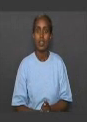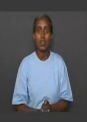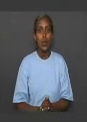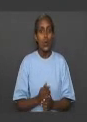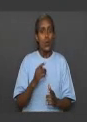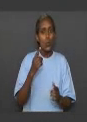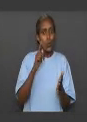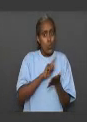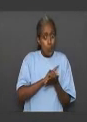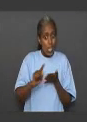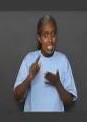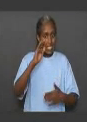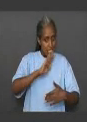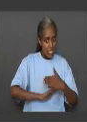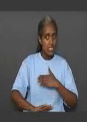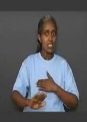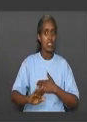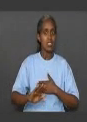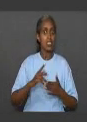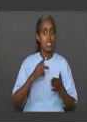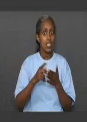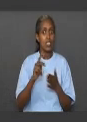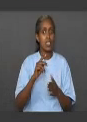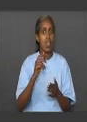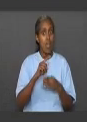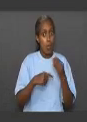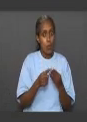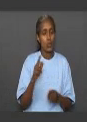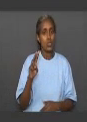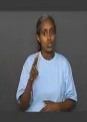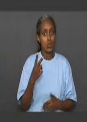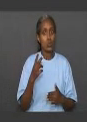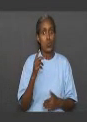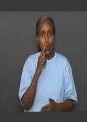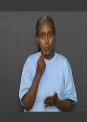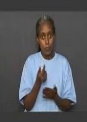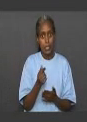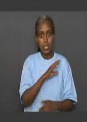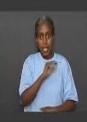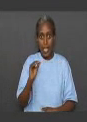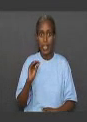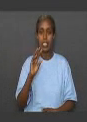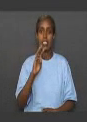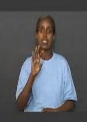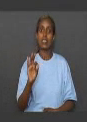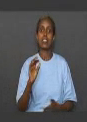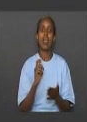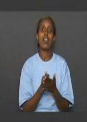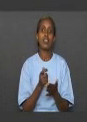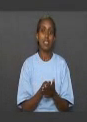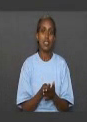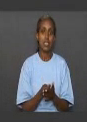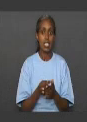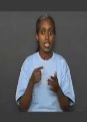Weekly interest yields about 2 bir and 69 cents.